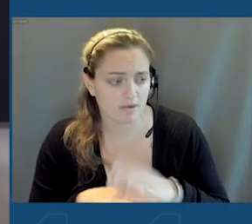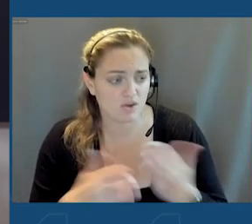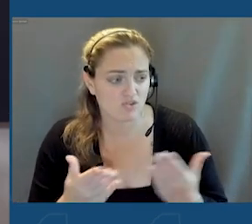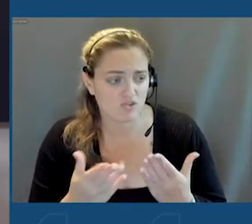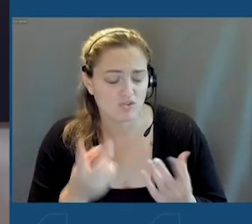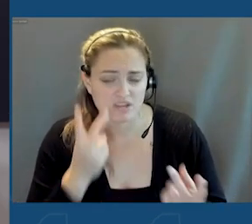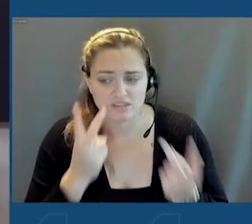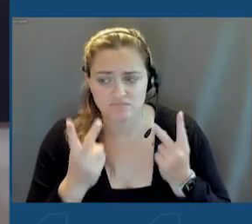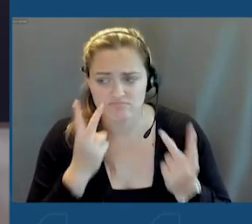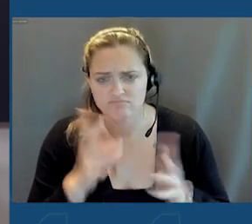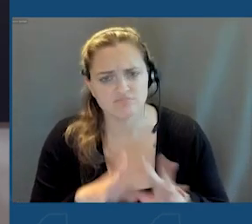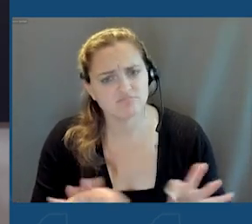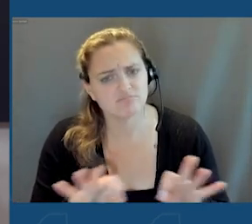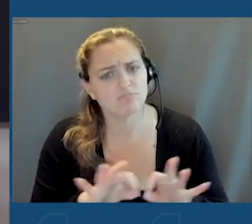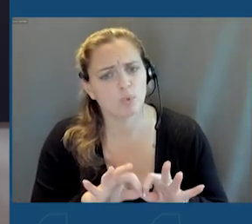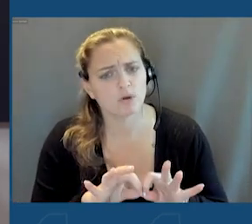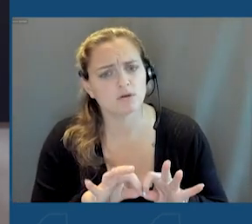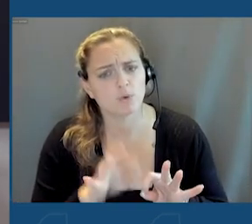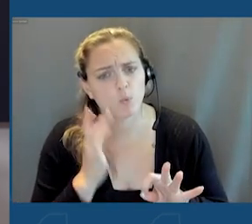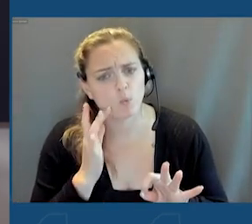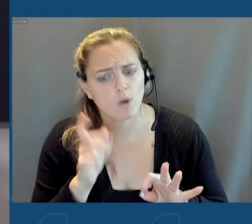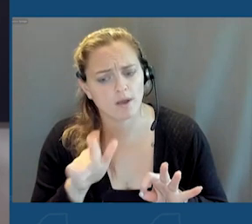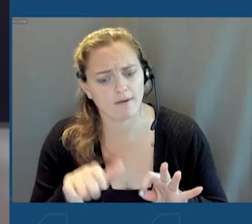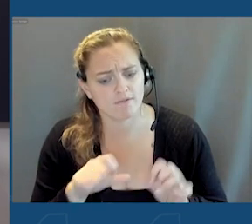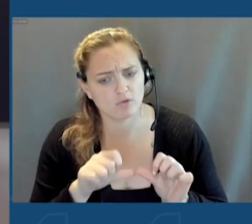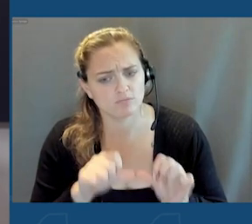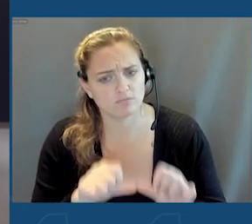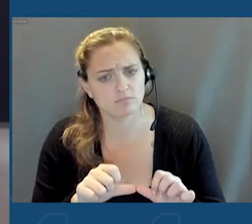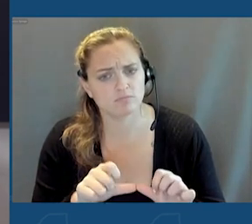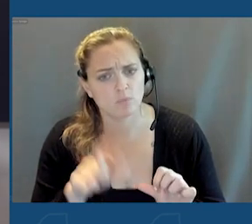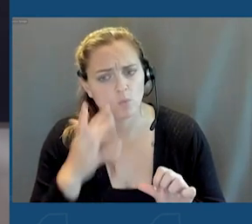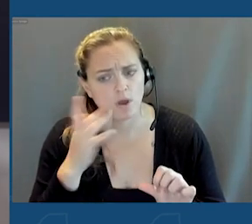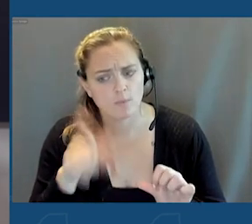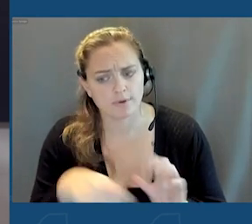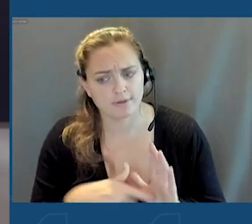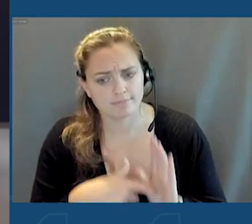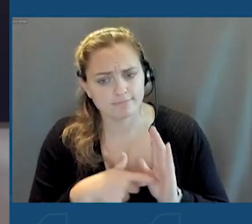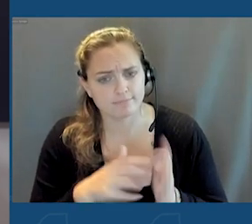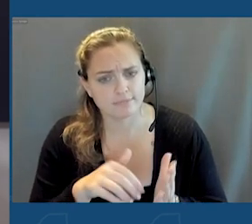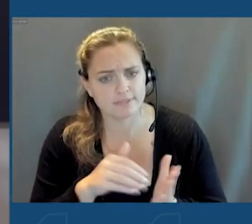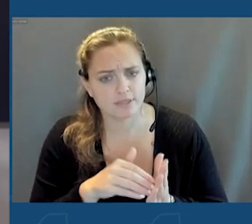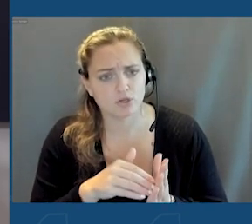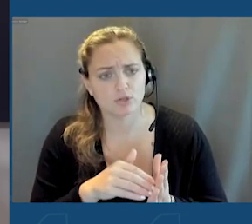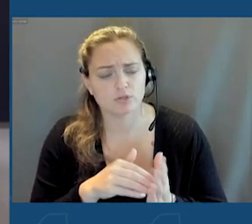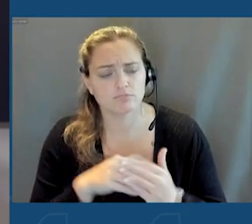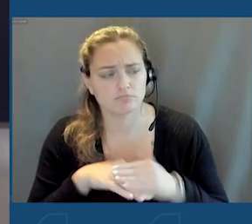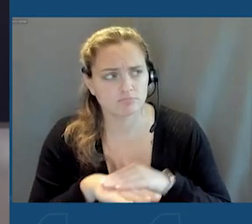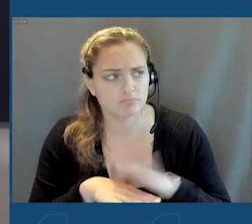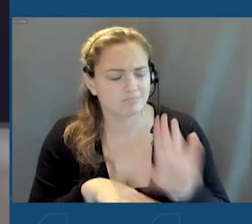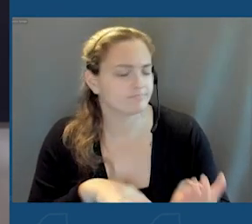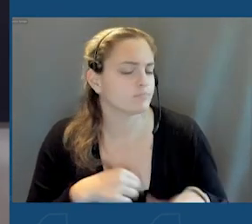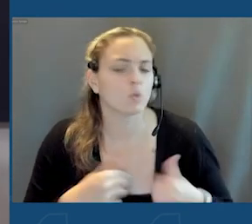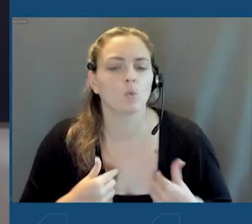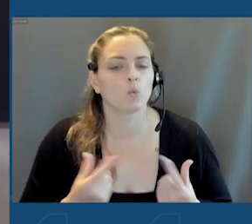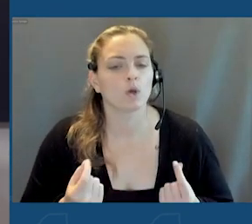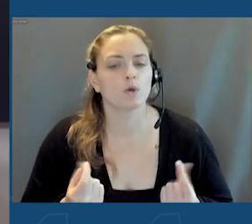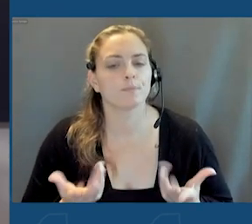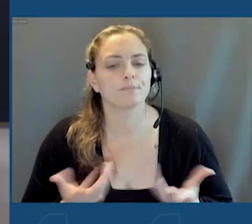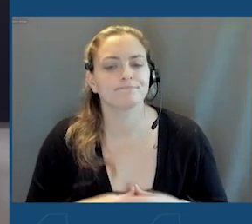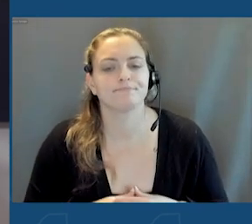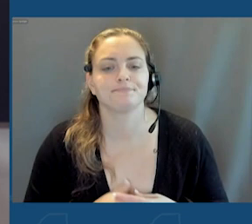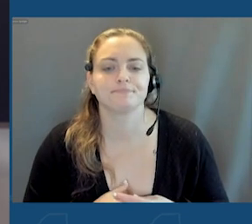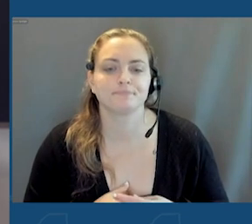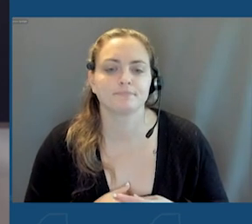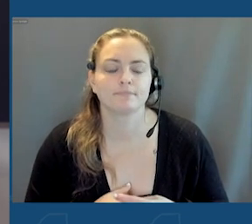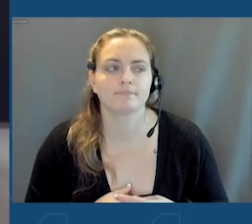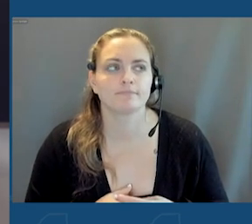the importance as to why we have to have the center, and they come in and they say, what can we do? And I